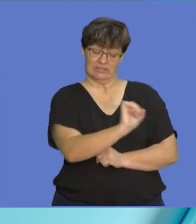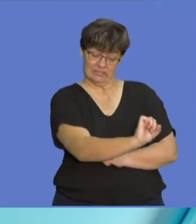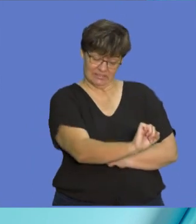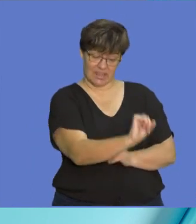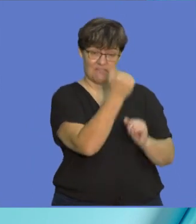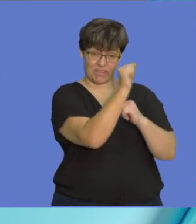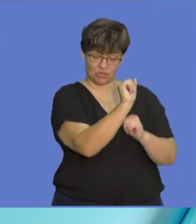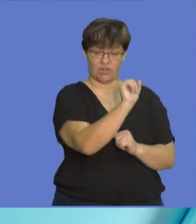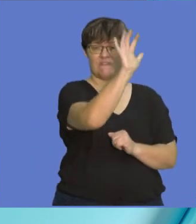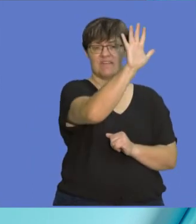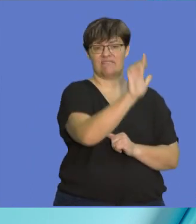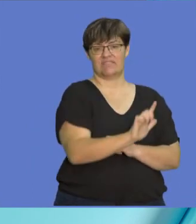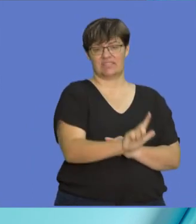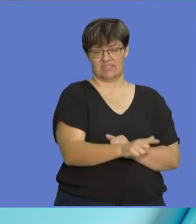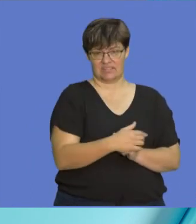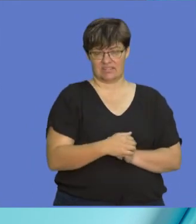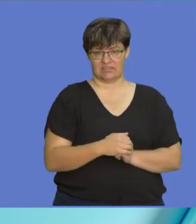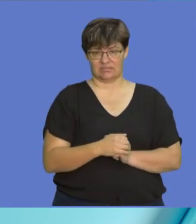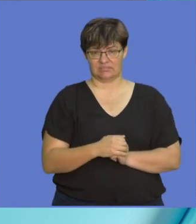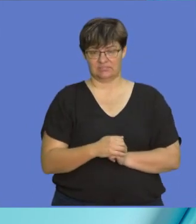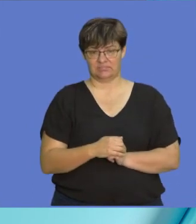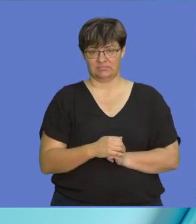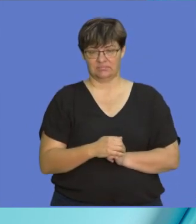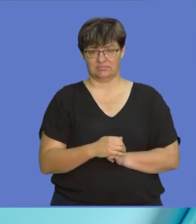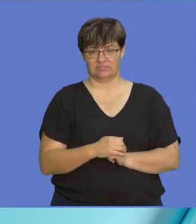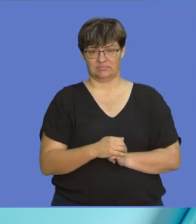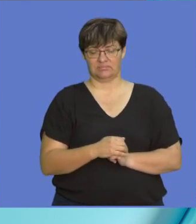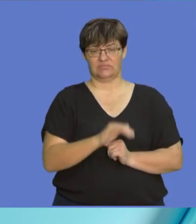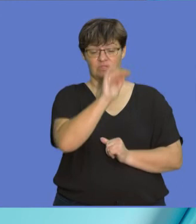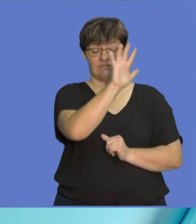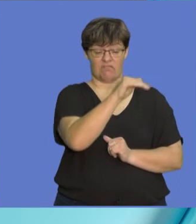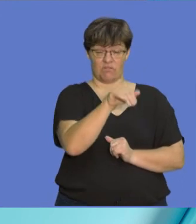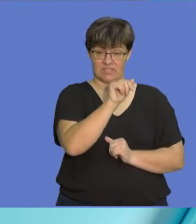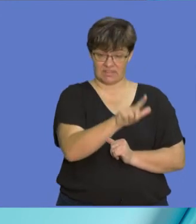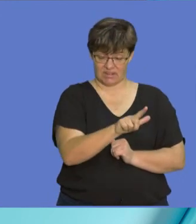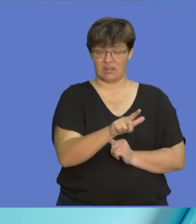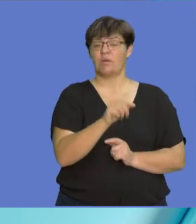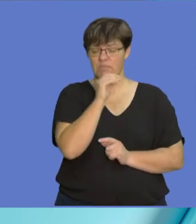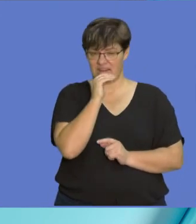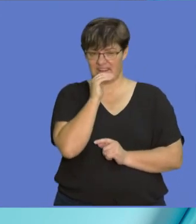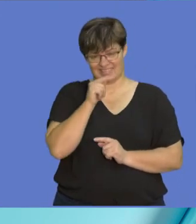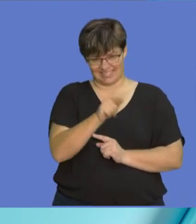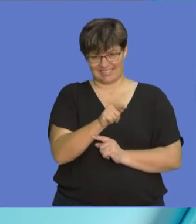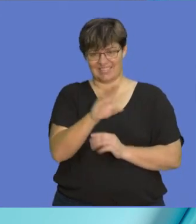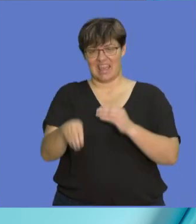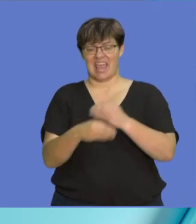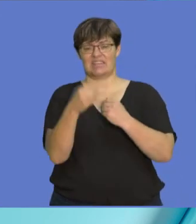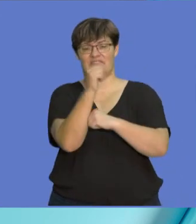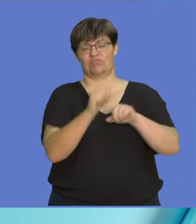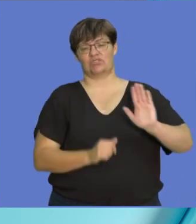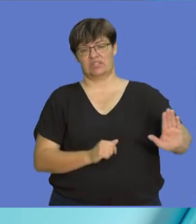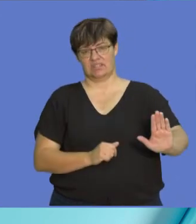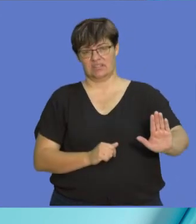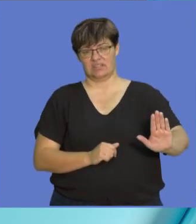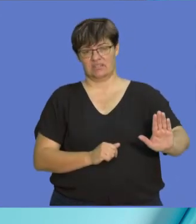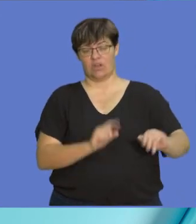5:1:1. Add 5 plus 1 plus 1 is 7. 5/7, so 5/7 to the factory, 1/7